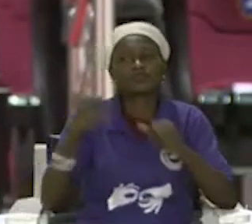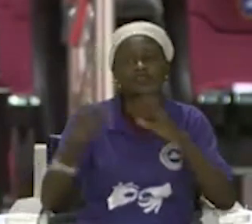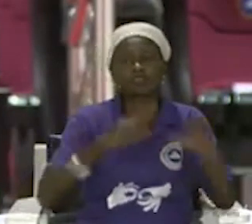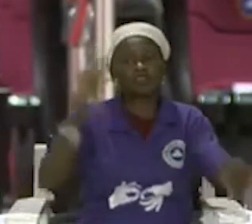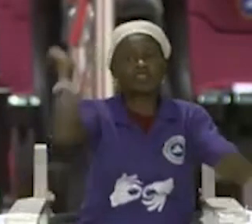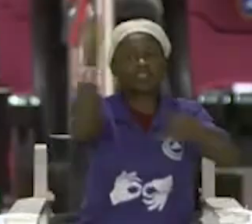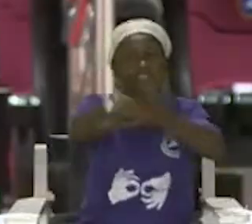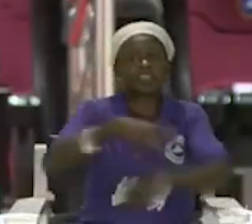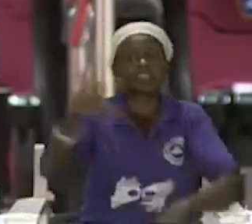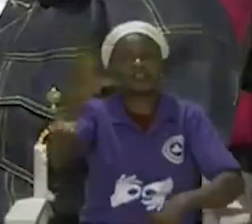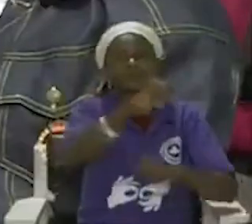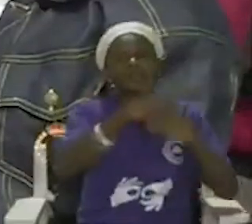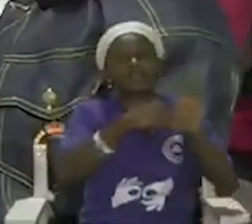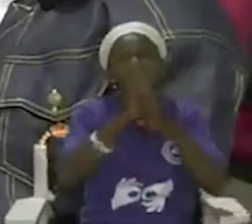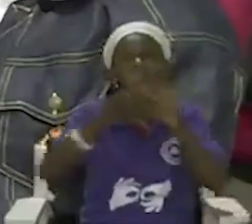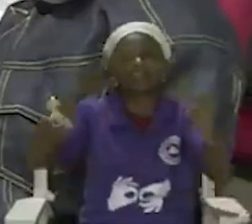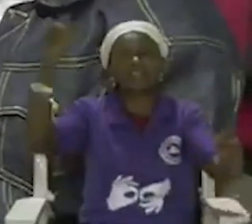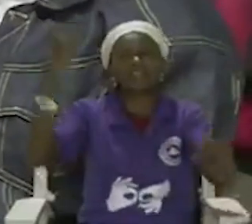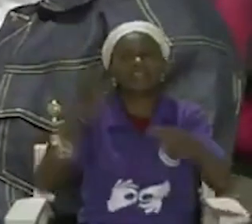them.